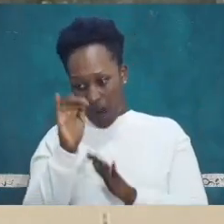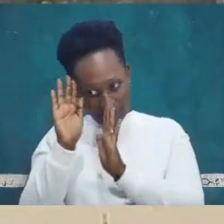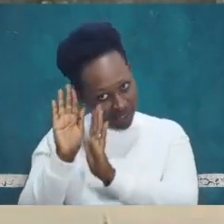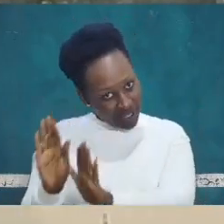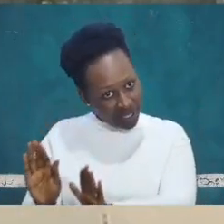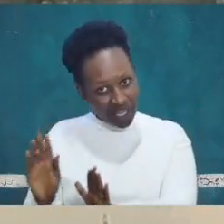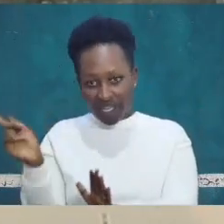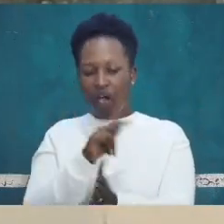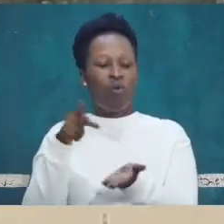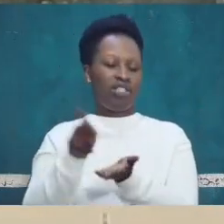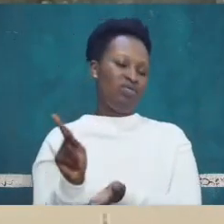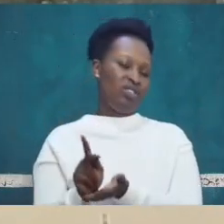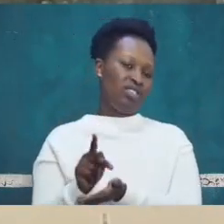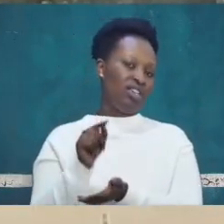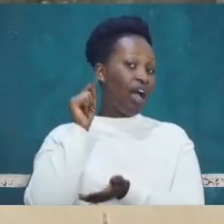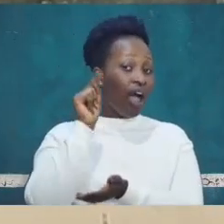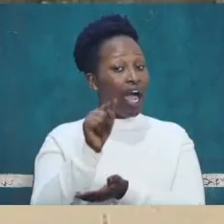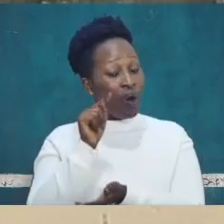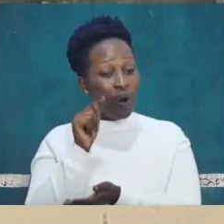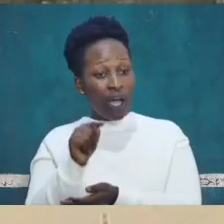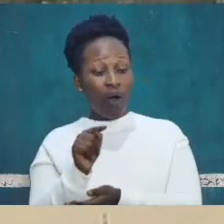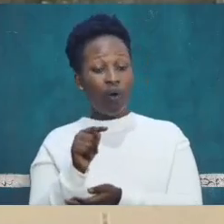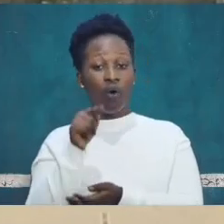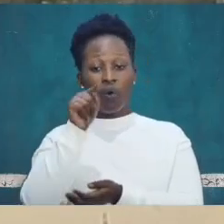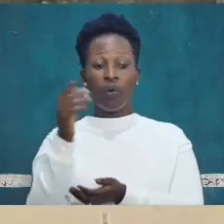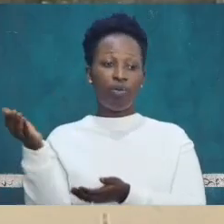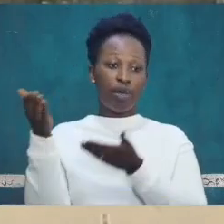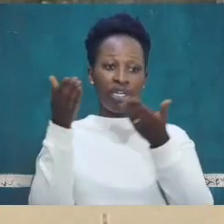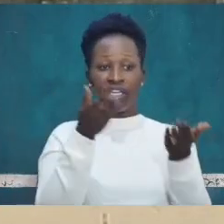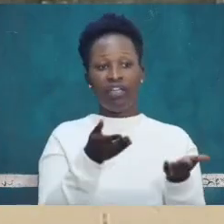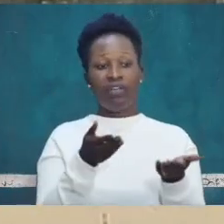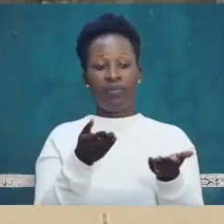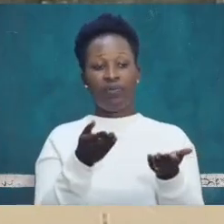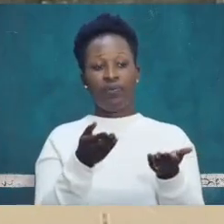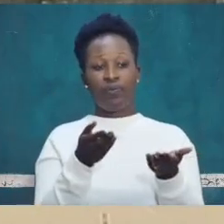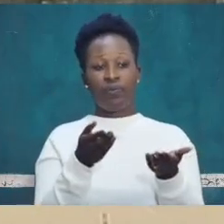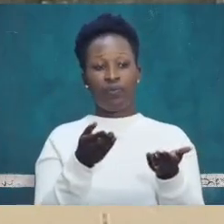you have not bought. So in that case, that will bring in the